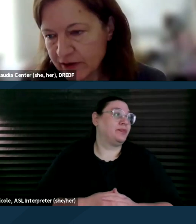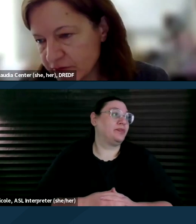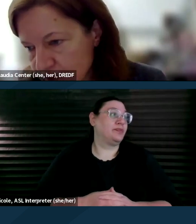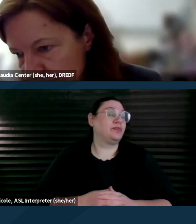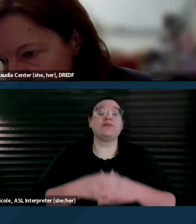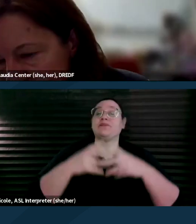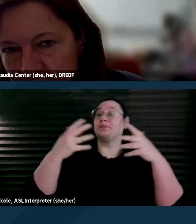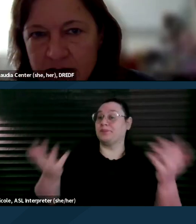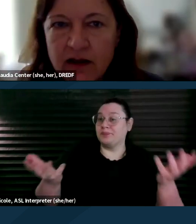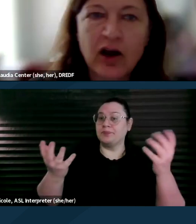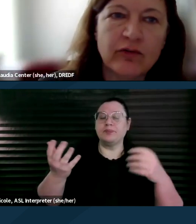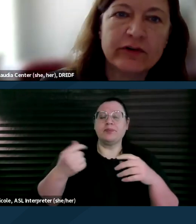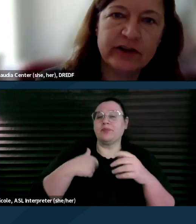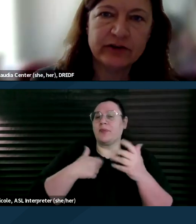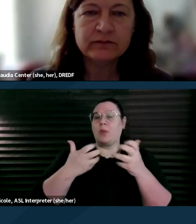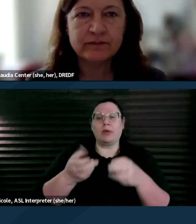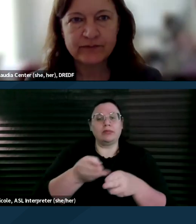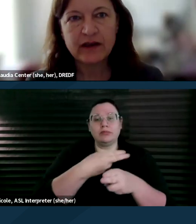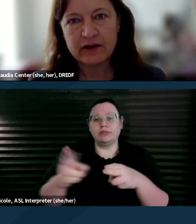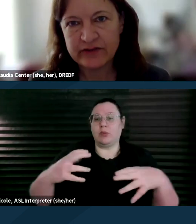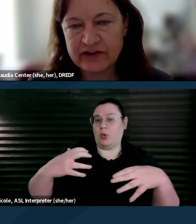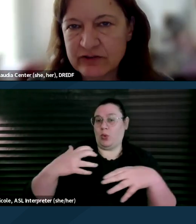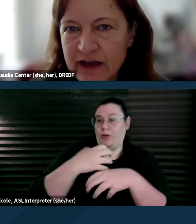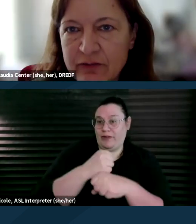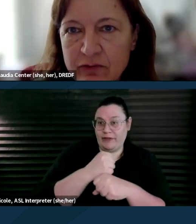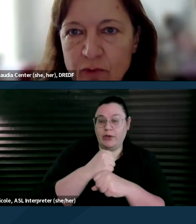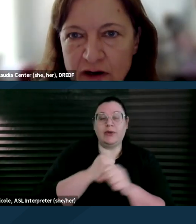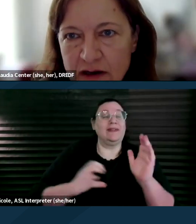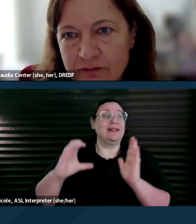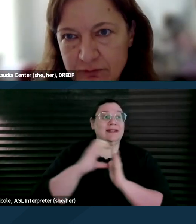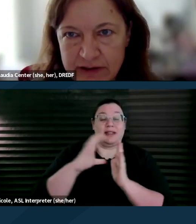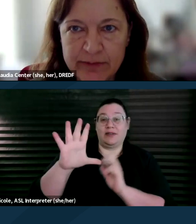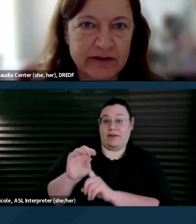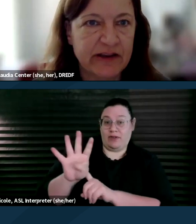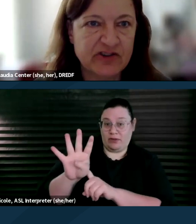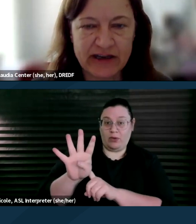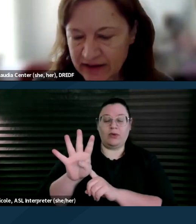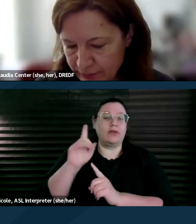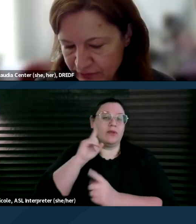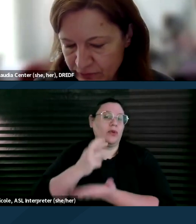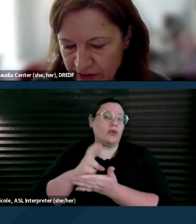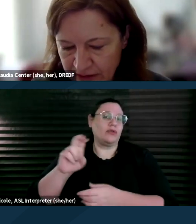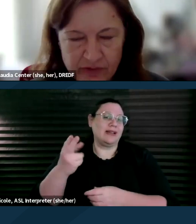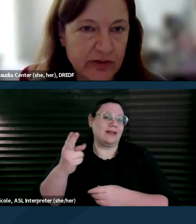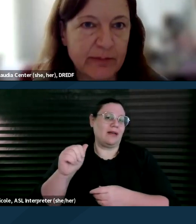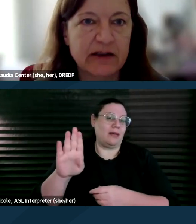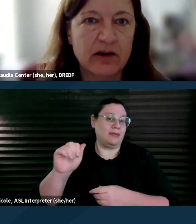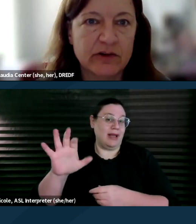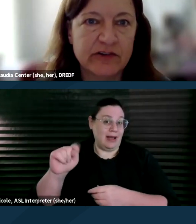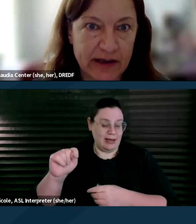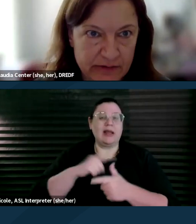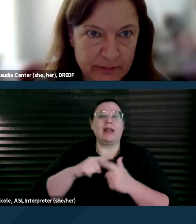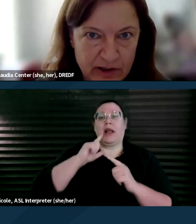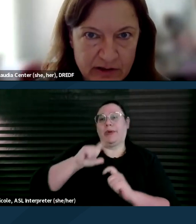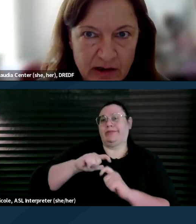So I want to do a quick overview of Section 504 of the Rehabilitation Act before I turn the mic